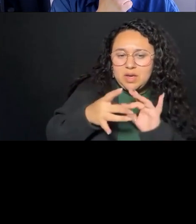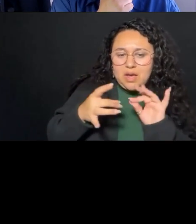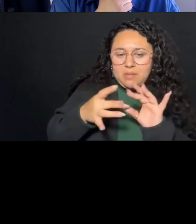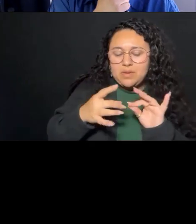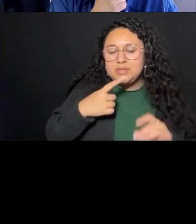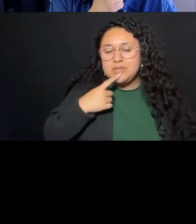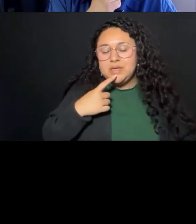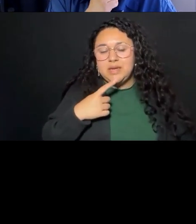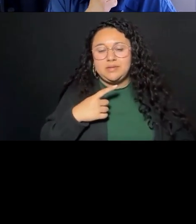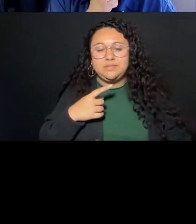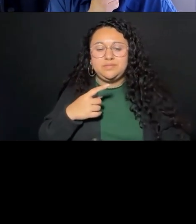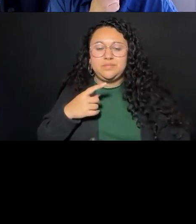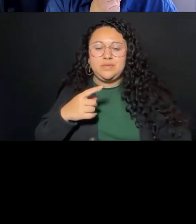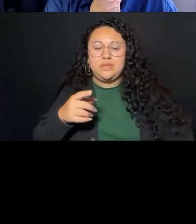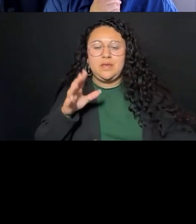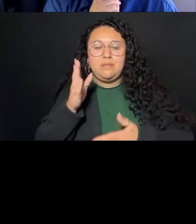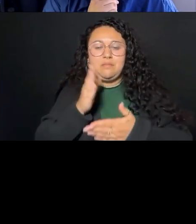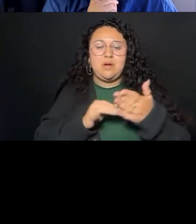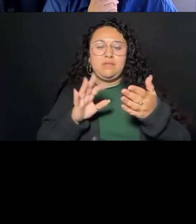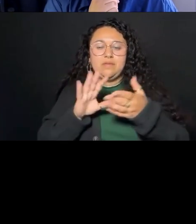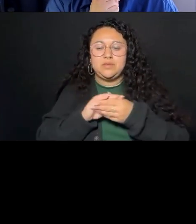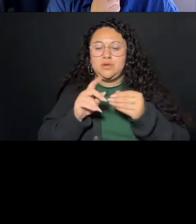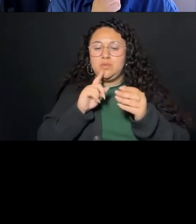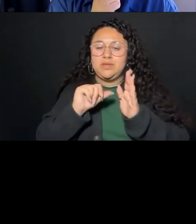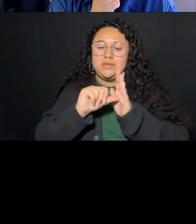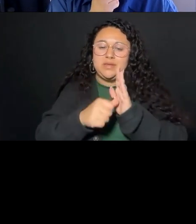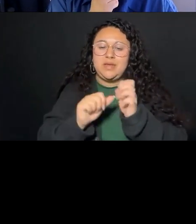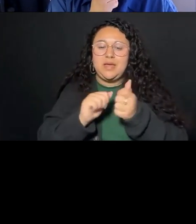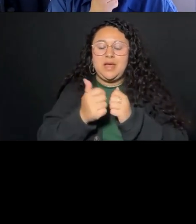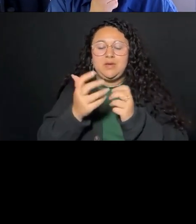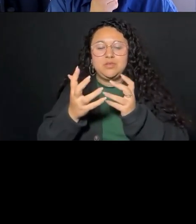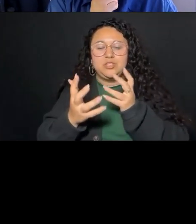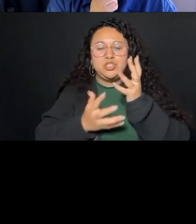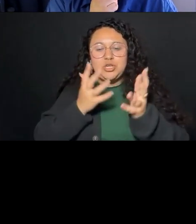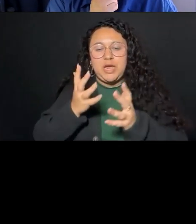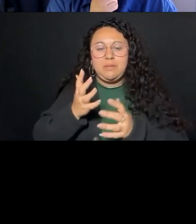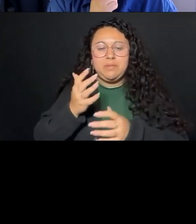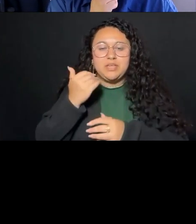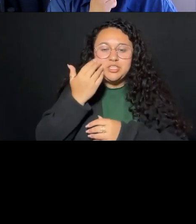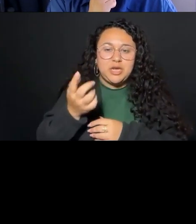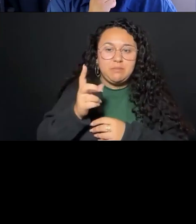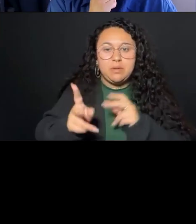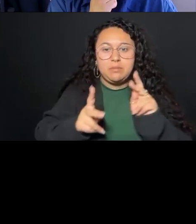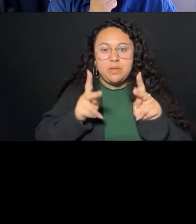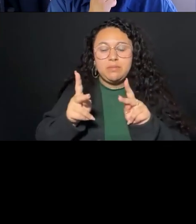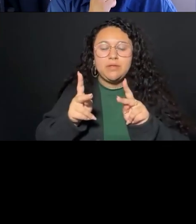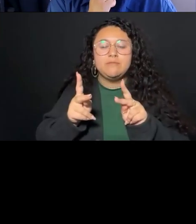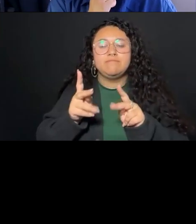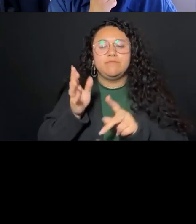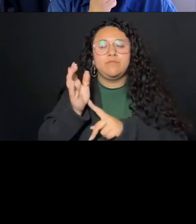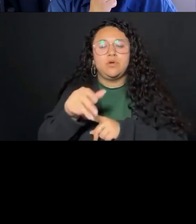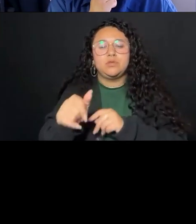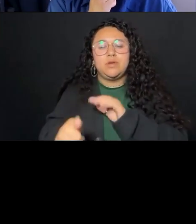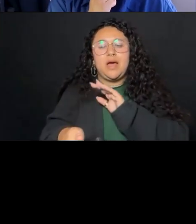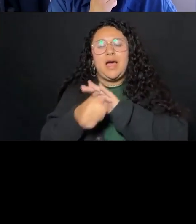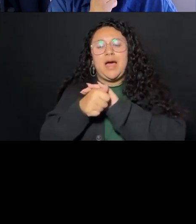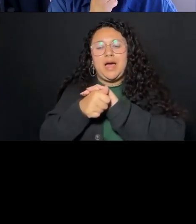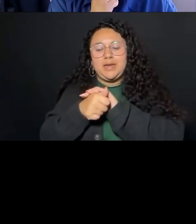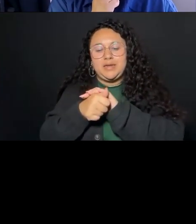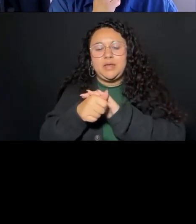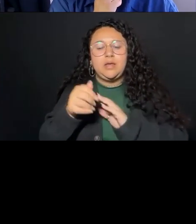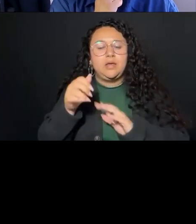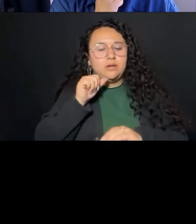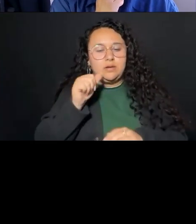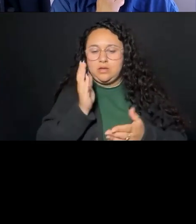is this part of the story really highlights how shaming folks only forces them to hide the behaviors, not stop them. Yeah.